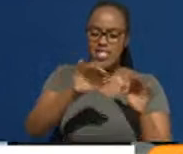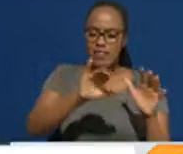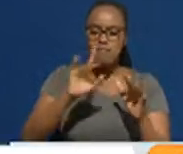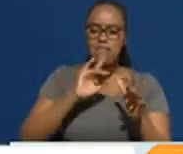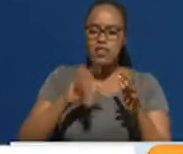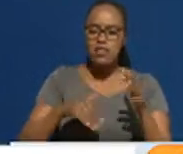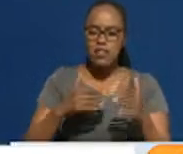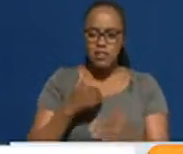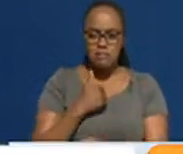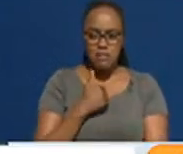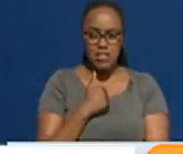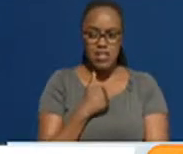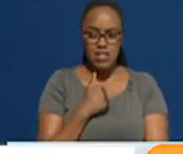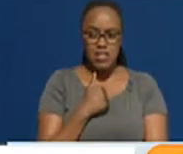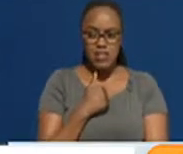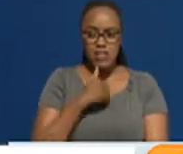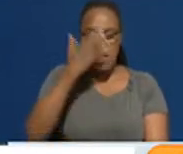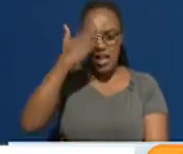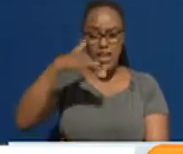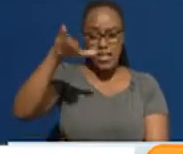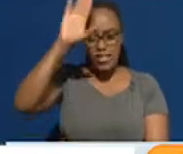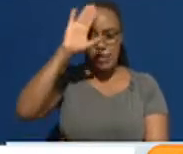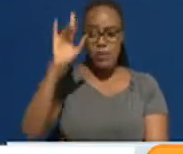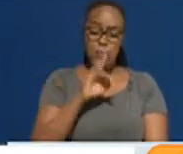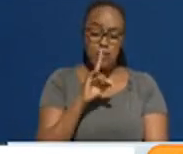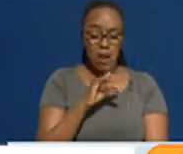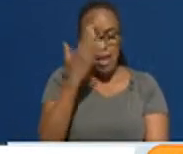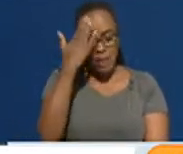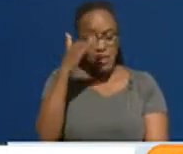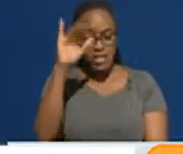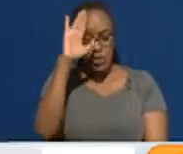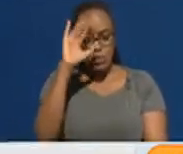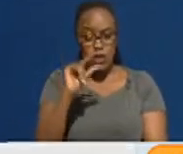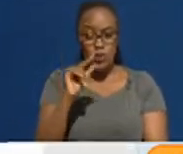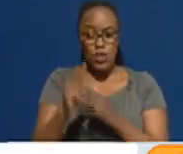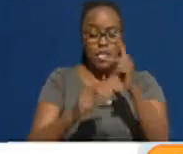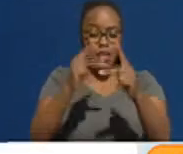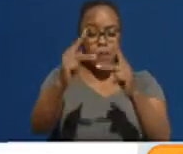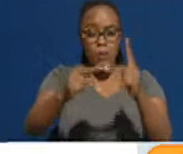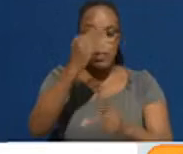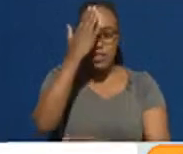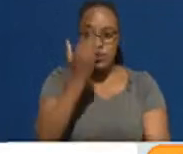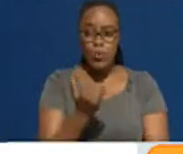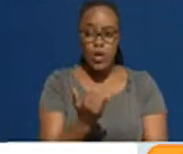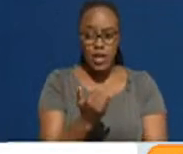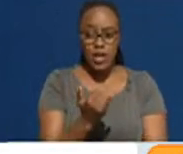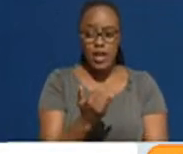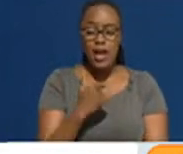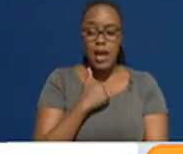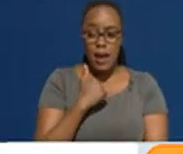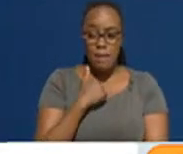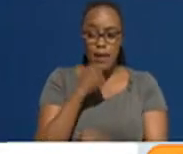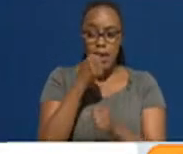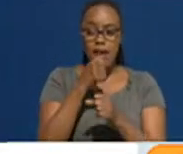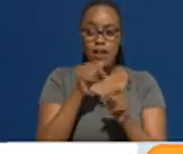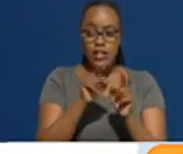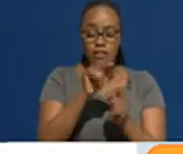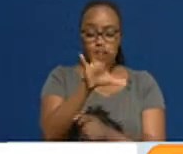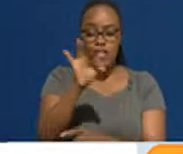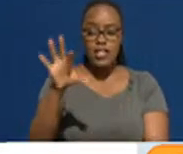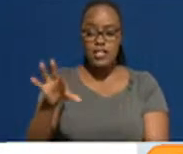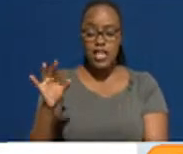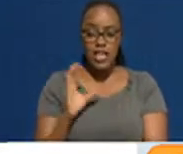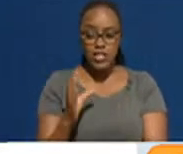that I'm a little disappointed. I'm a little disappointed with the process because I sat in the select